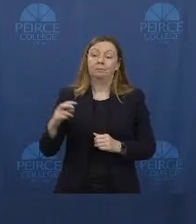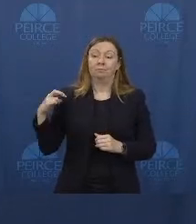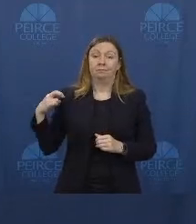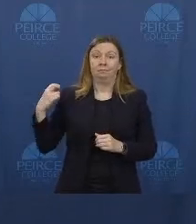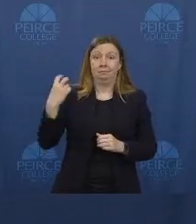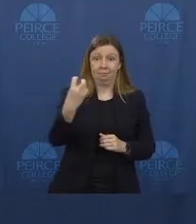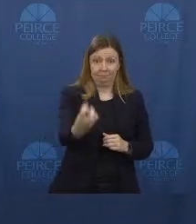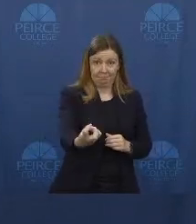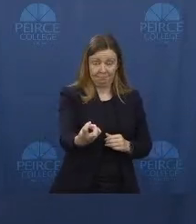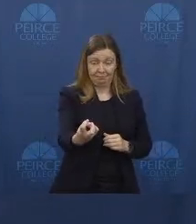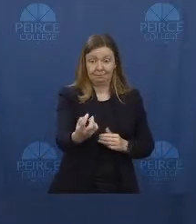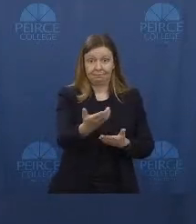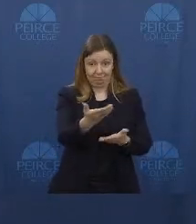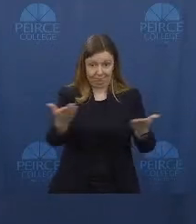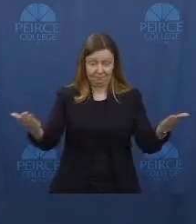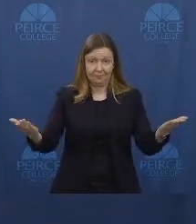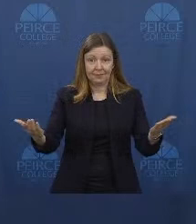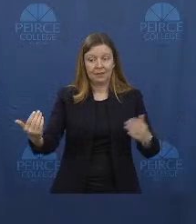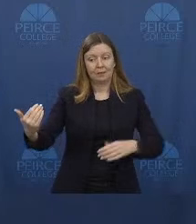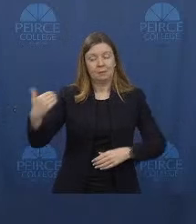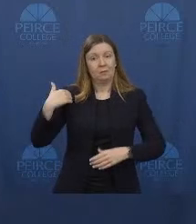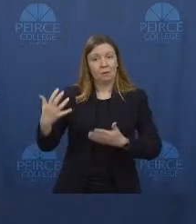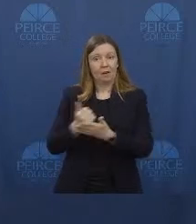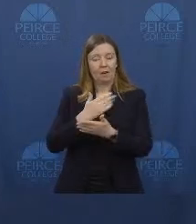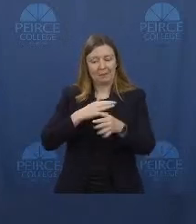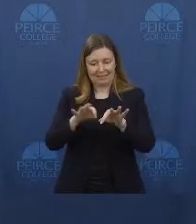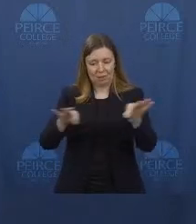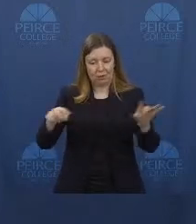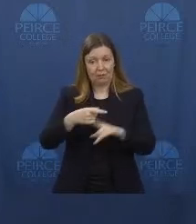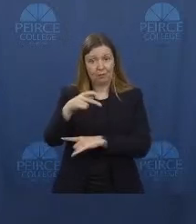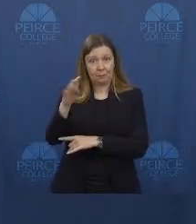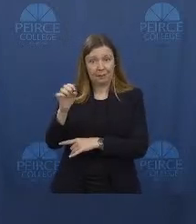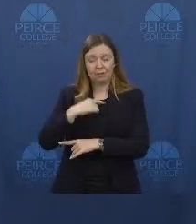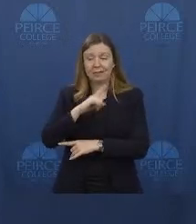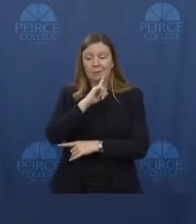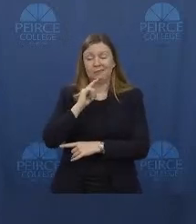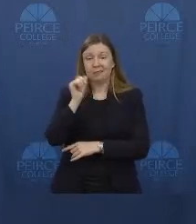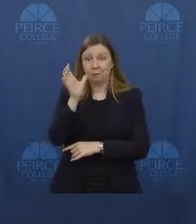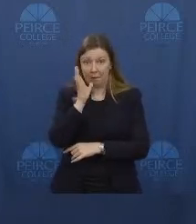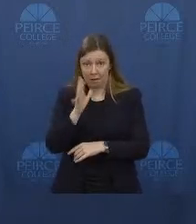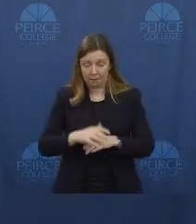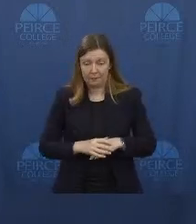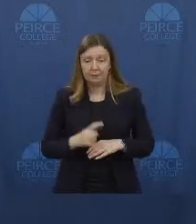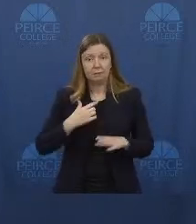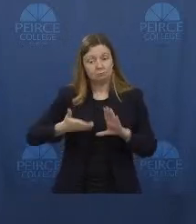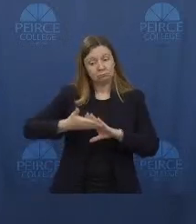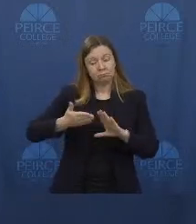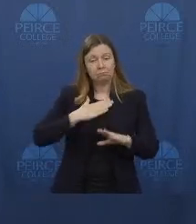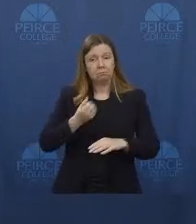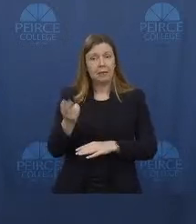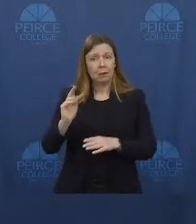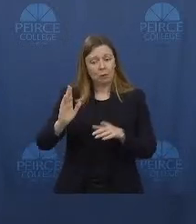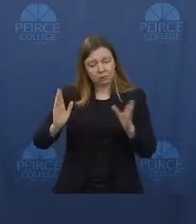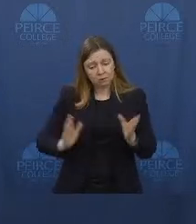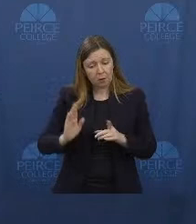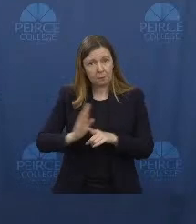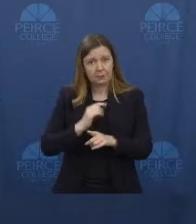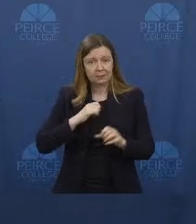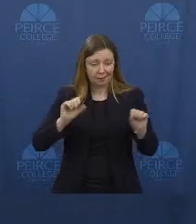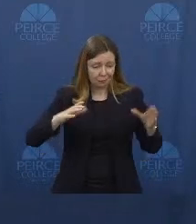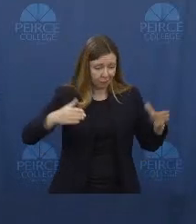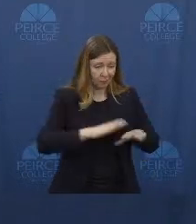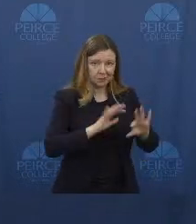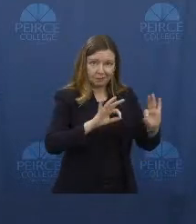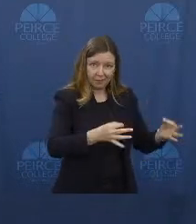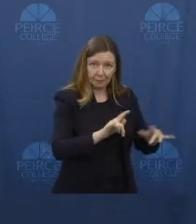now. Before I got my degree from Peirce, I was a single mom, running my own small business so I could focus on my